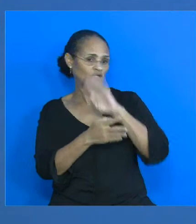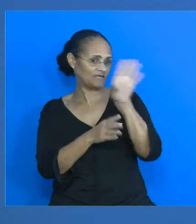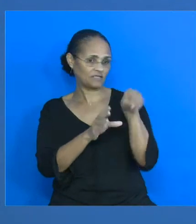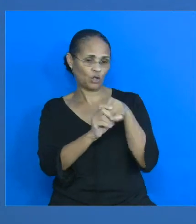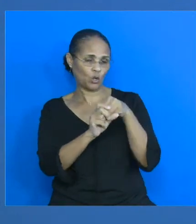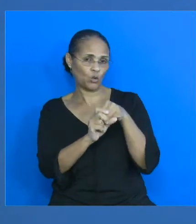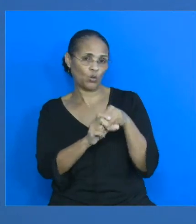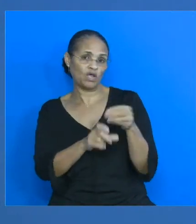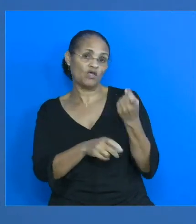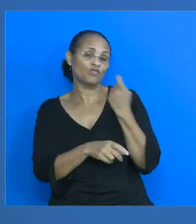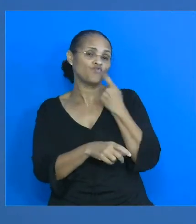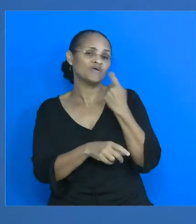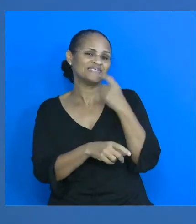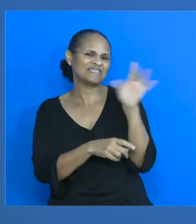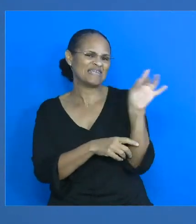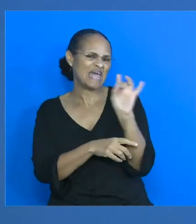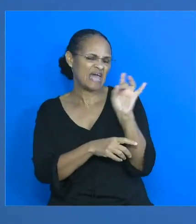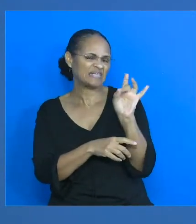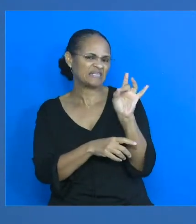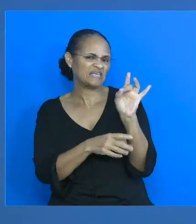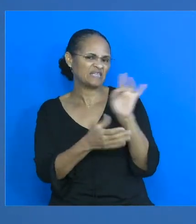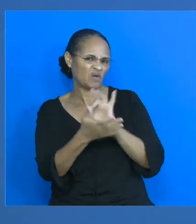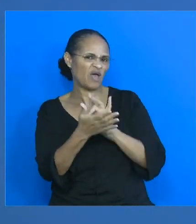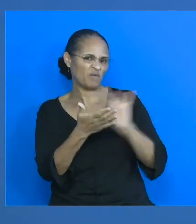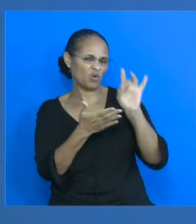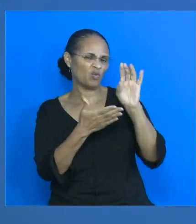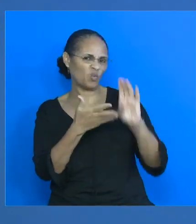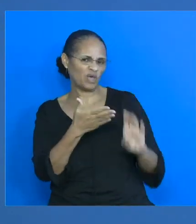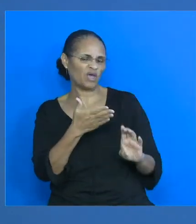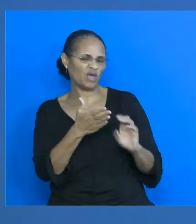the 8 from the weekend or the, yeah.